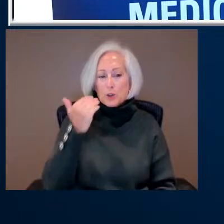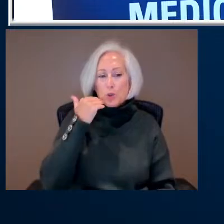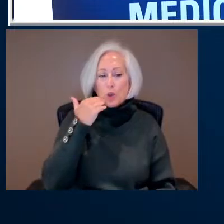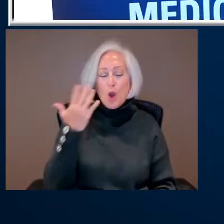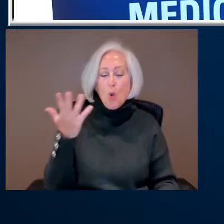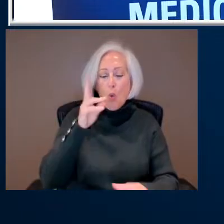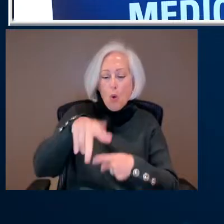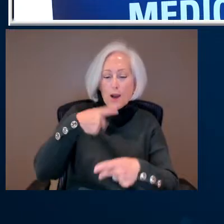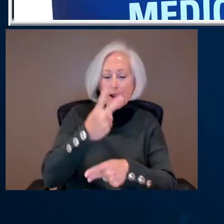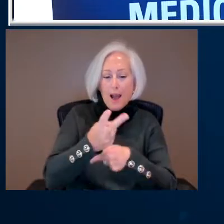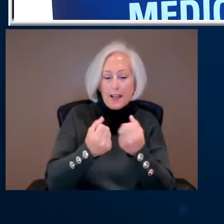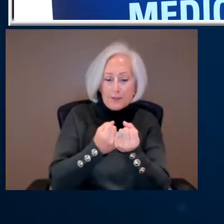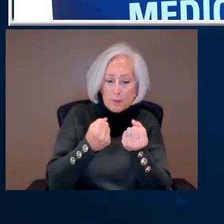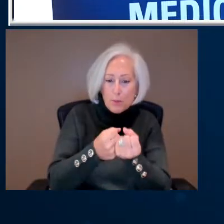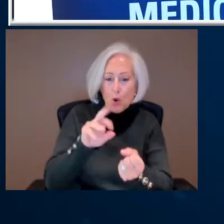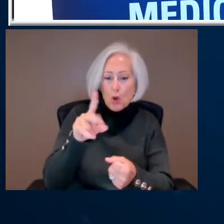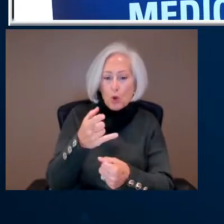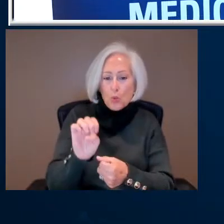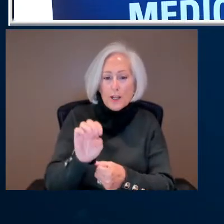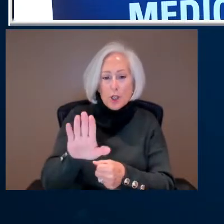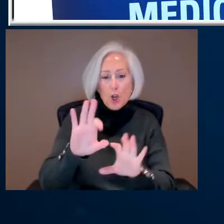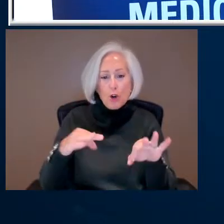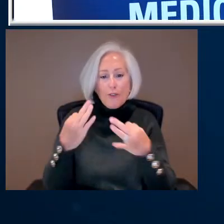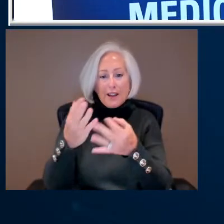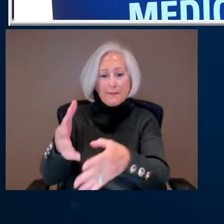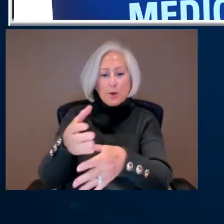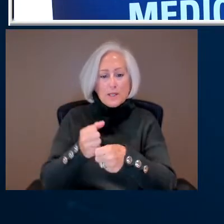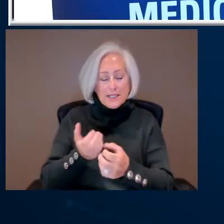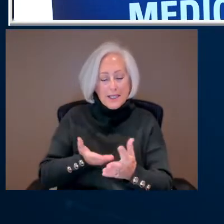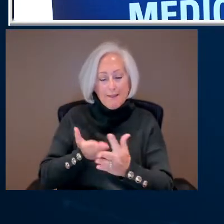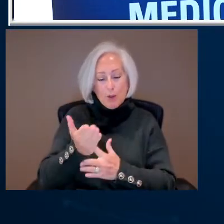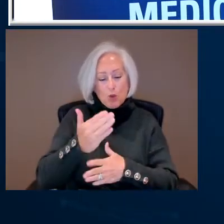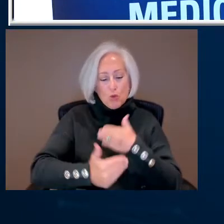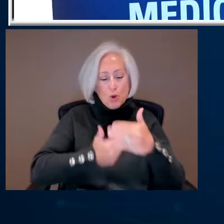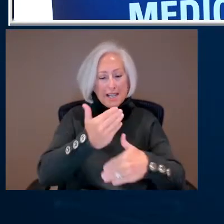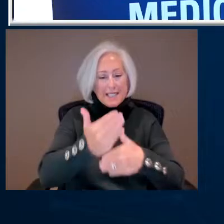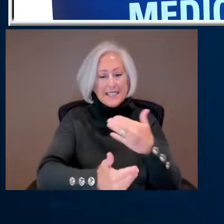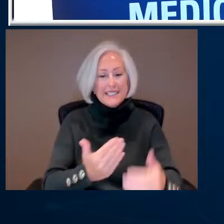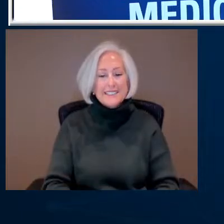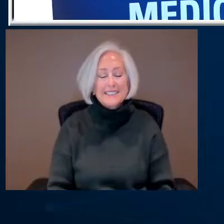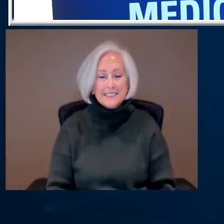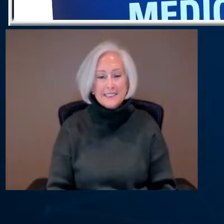has received through this process. Reggie? Oh